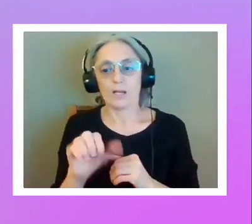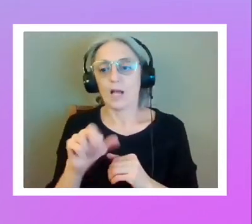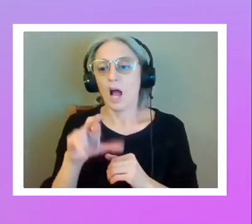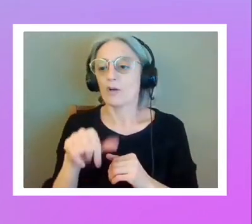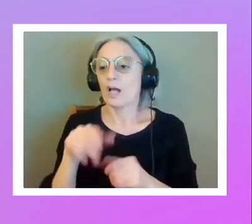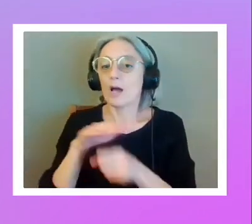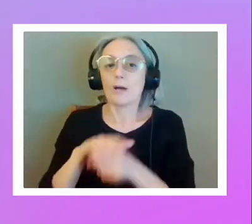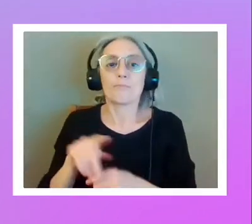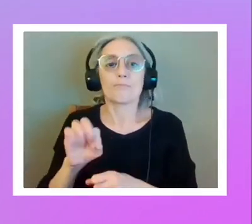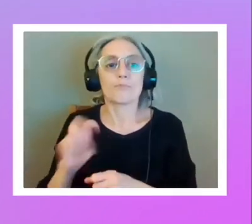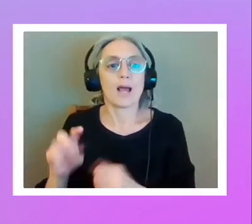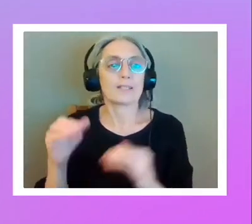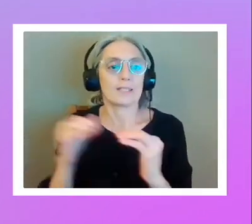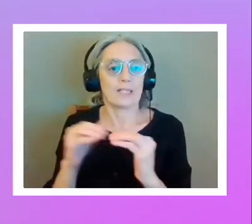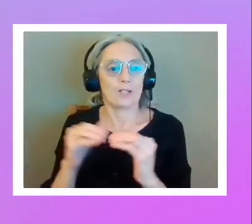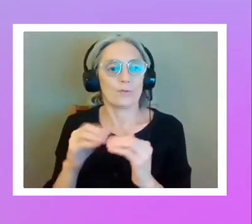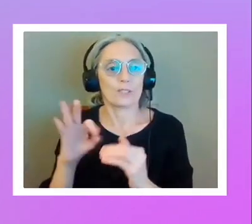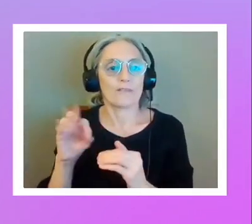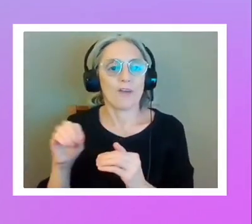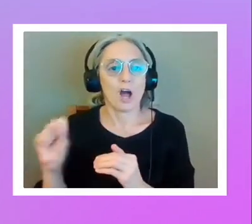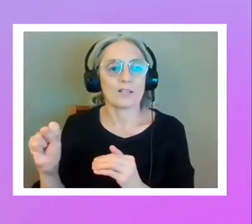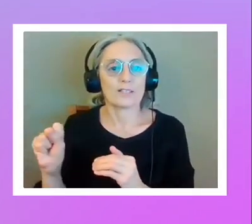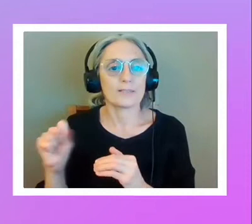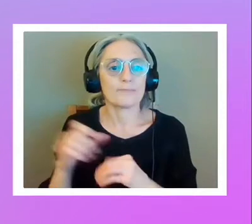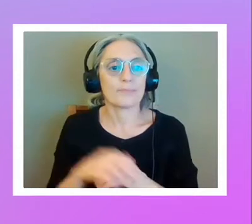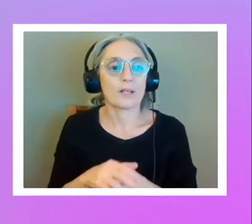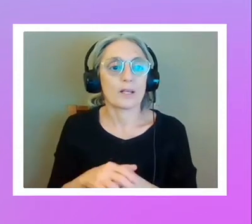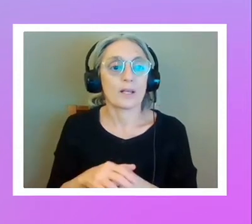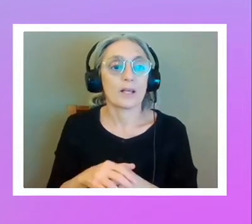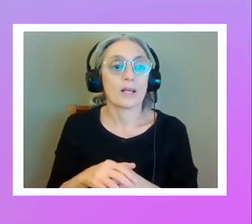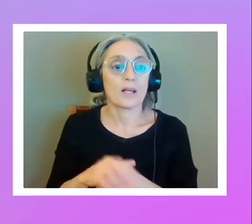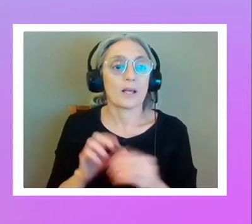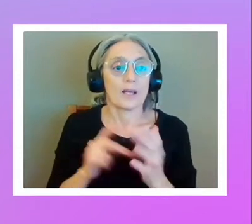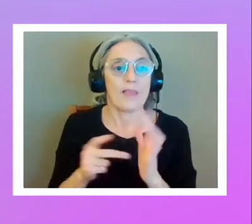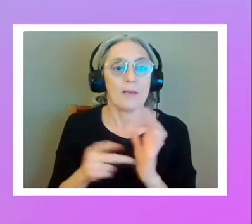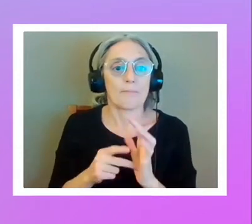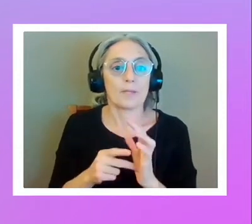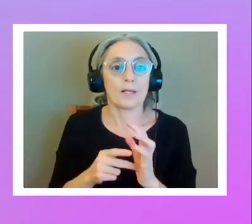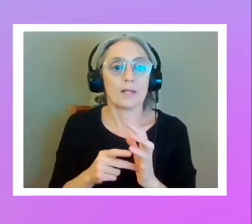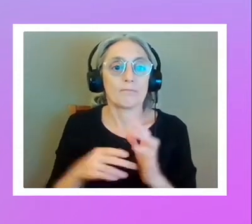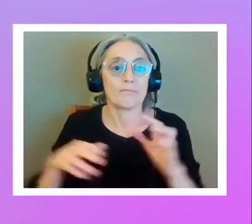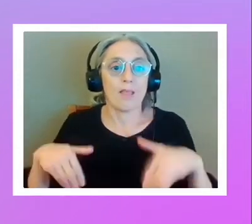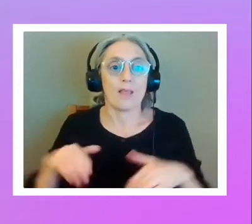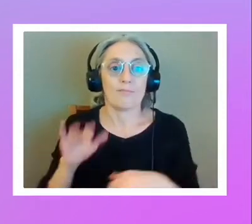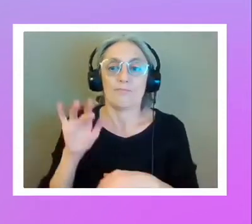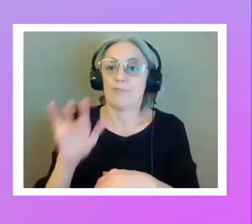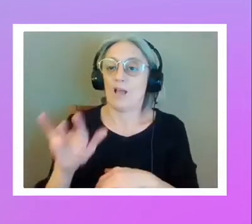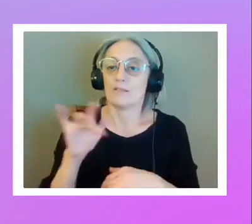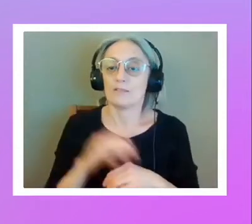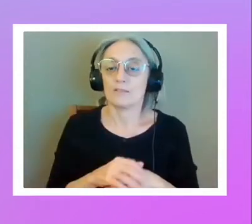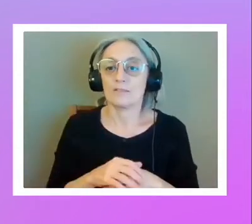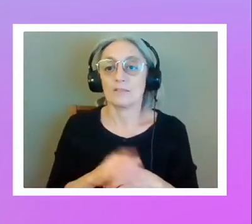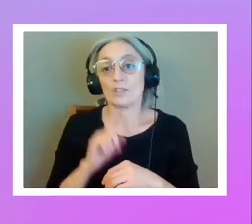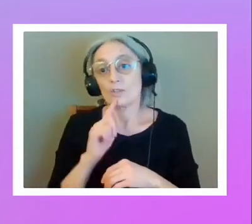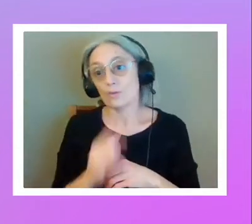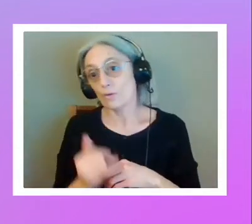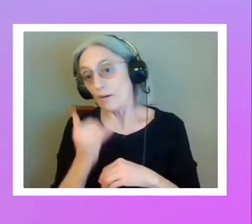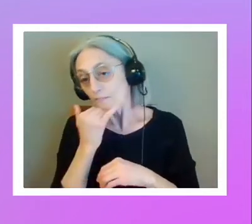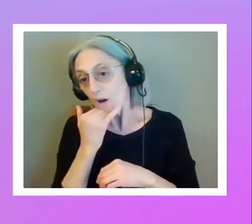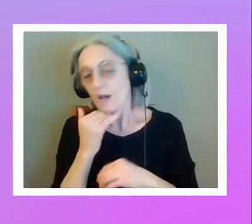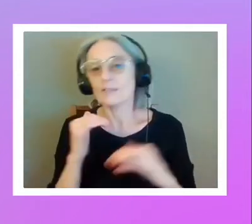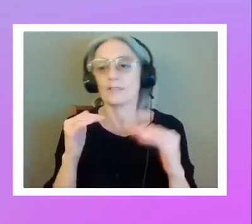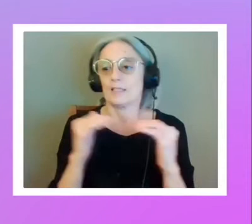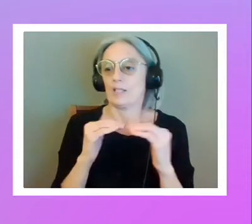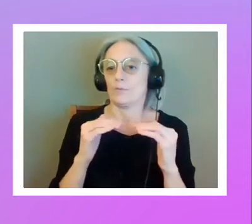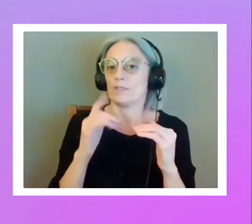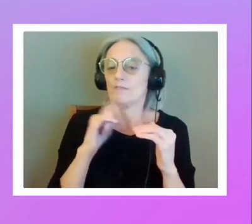false. When we're saying ARIA pressed equals false, this is basically saying that no one has pressed on it yet. Obviously, true or false. If it's pressed, it's equal false. That means they